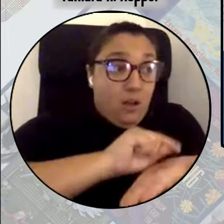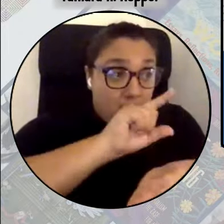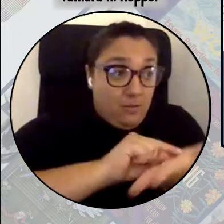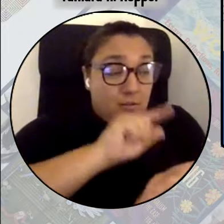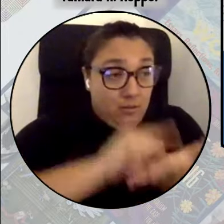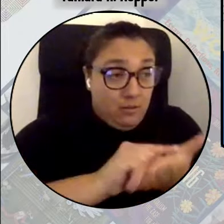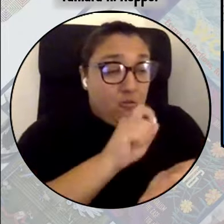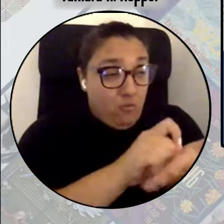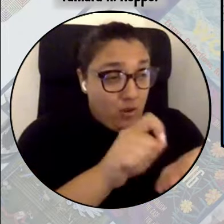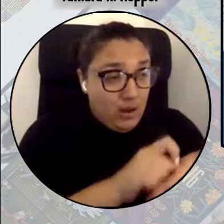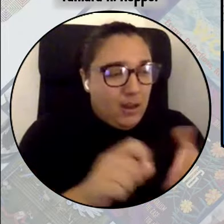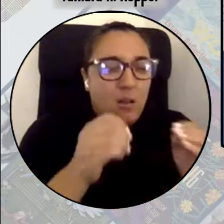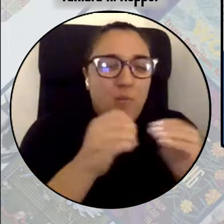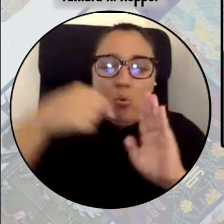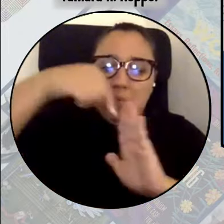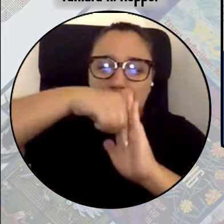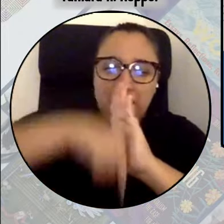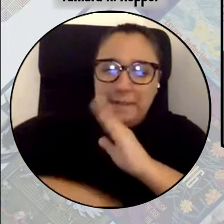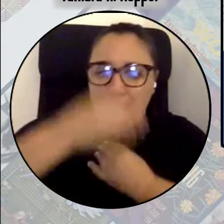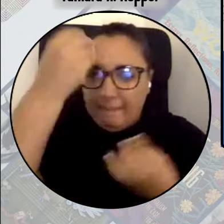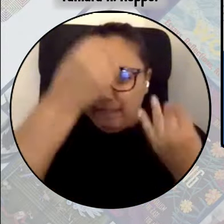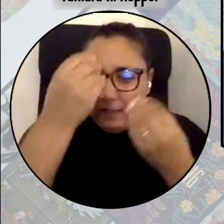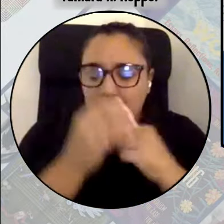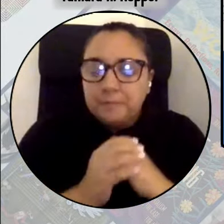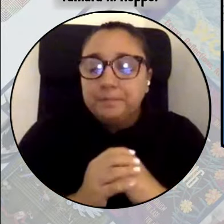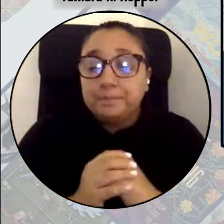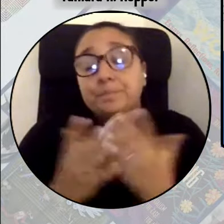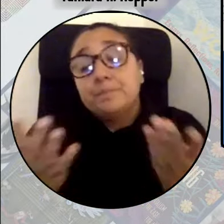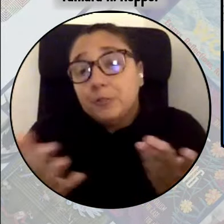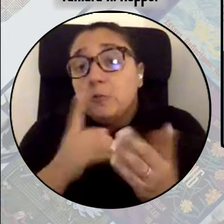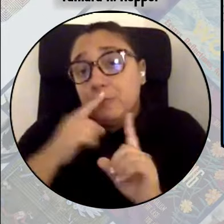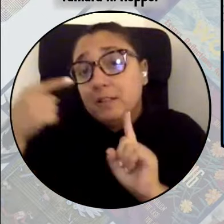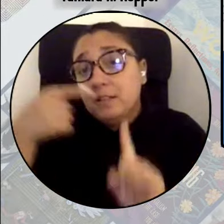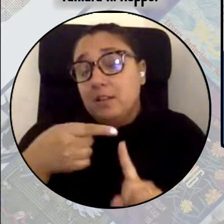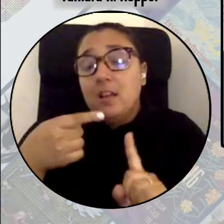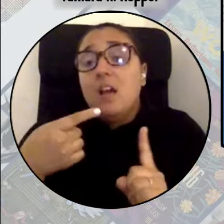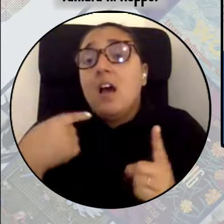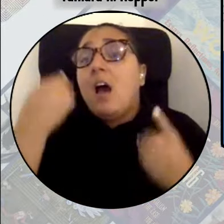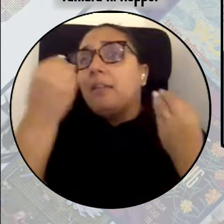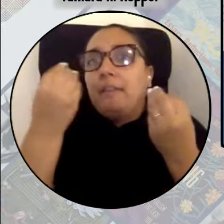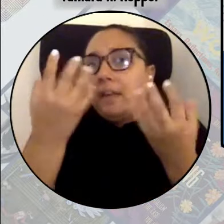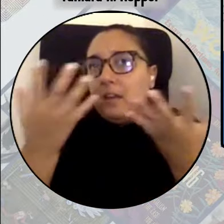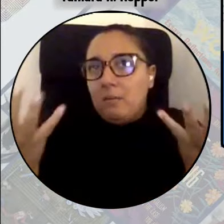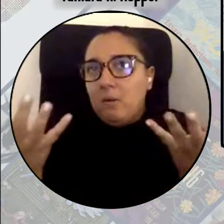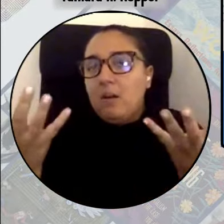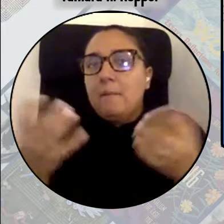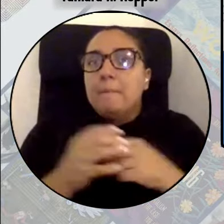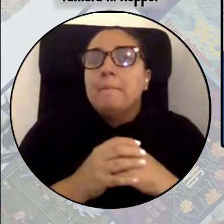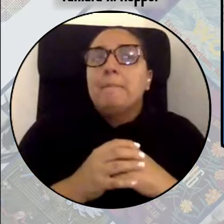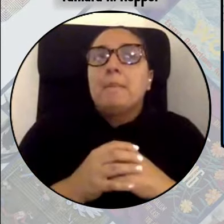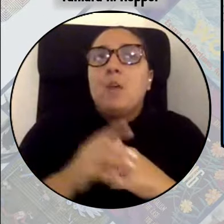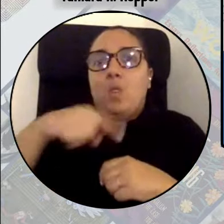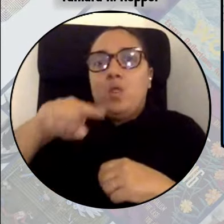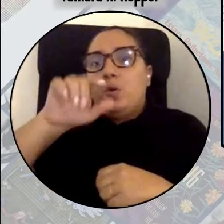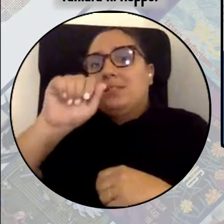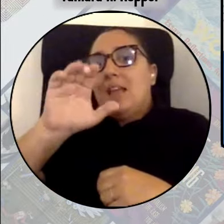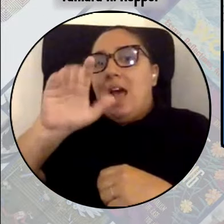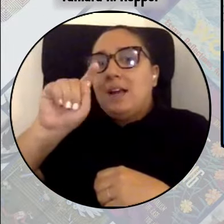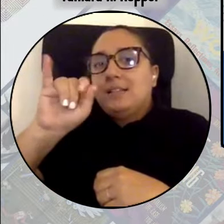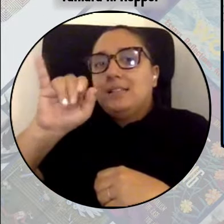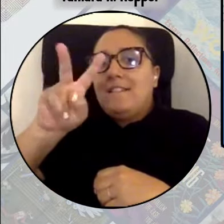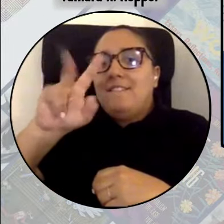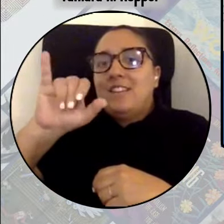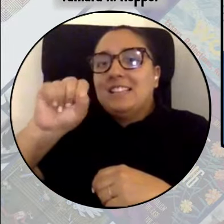of thinking on this. Basically, a lot of what I've been interested in is kind of how activists and people who are committed to social justice, how